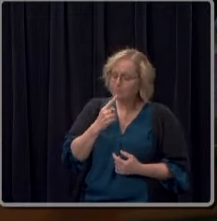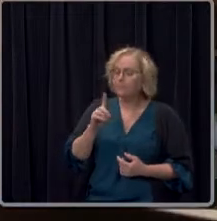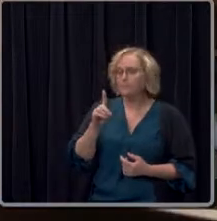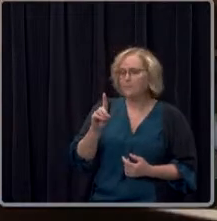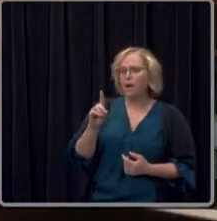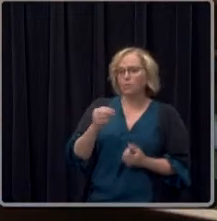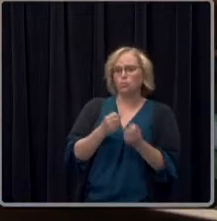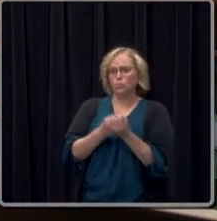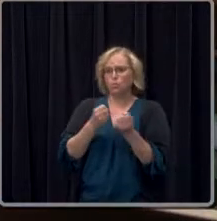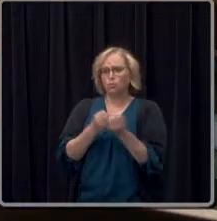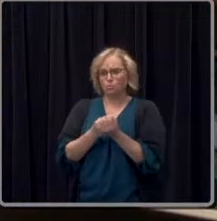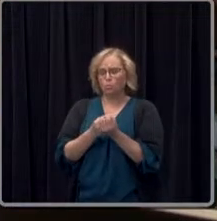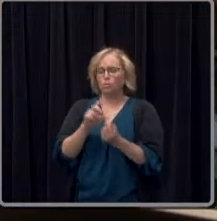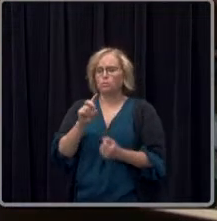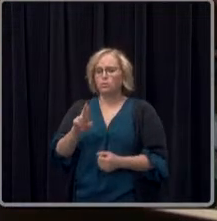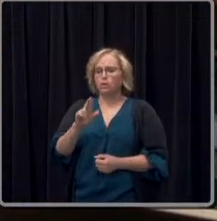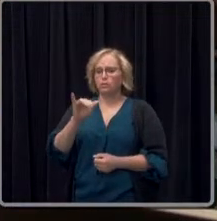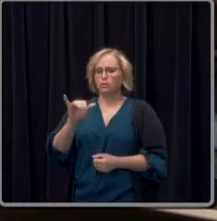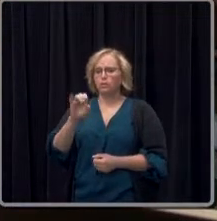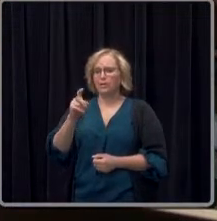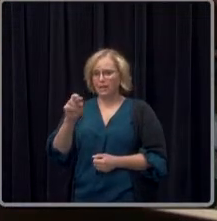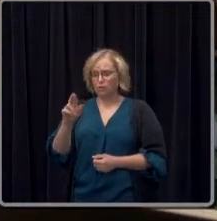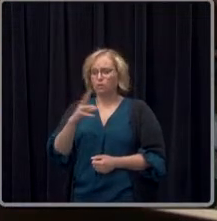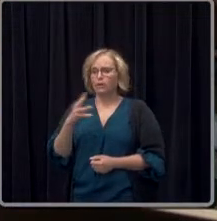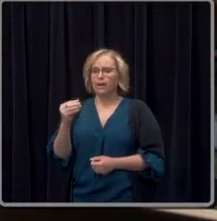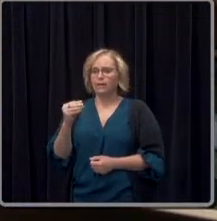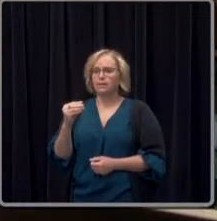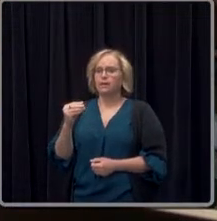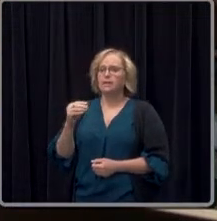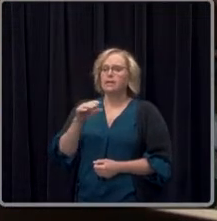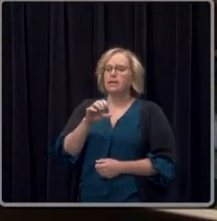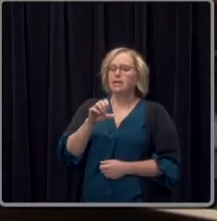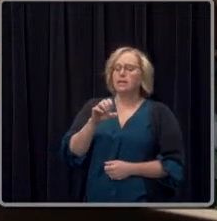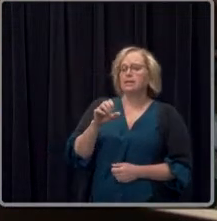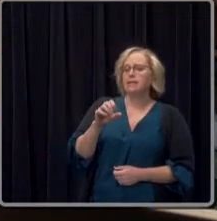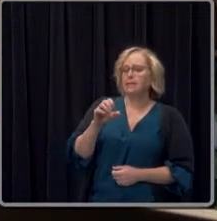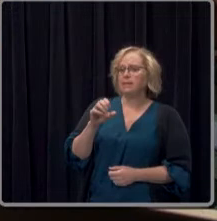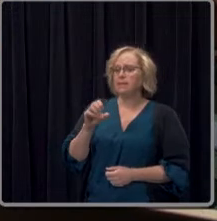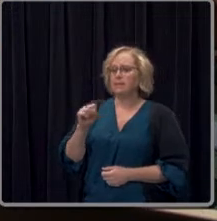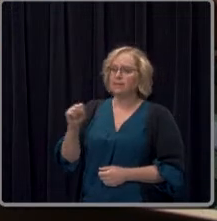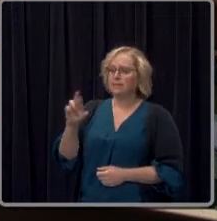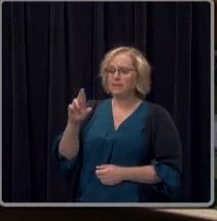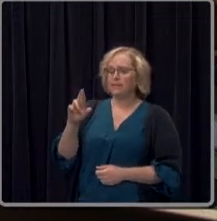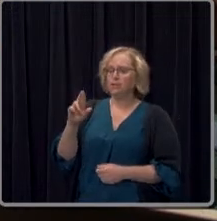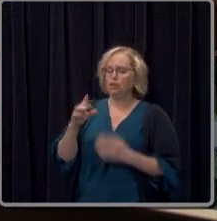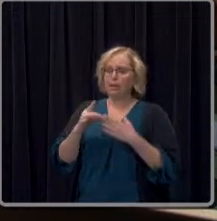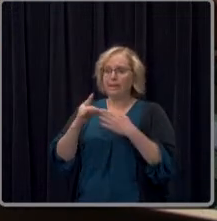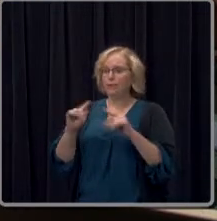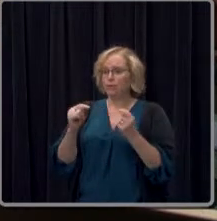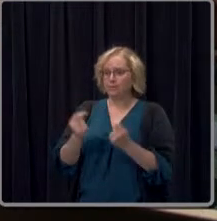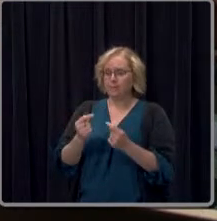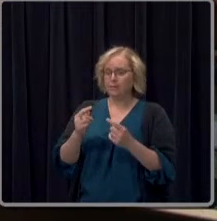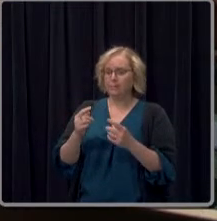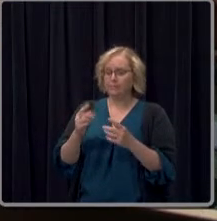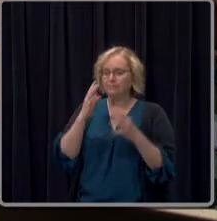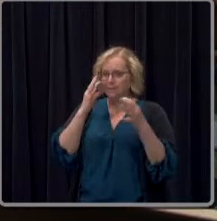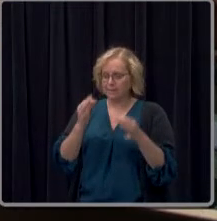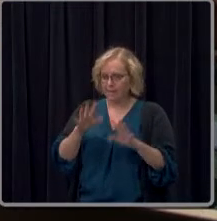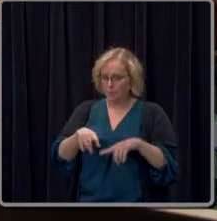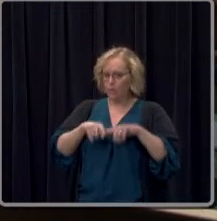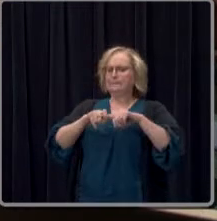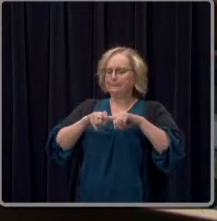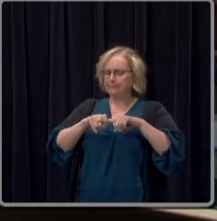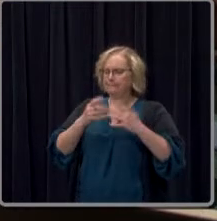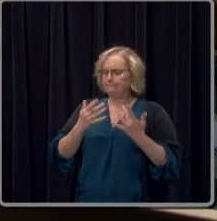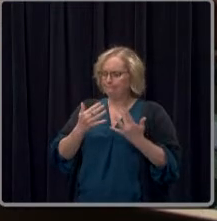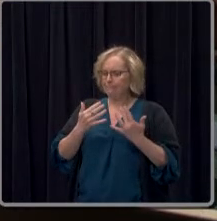support Dr. Yeager and our senior leadership team deciding to push pause on this. I